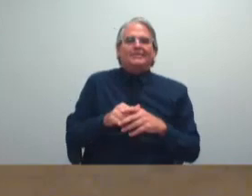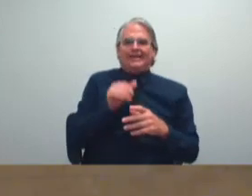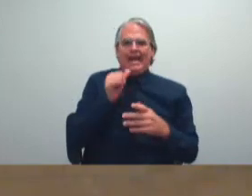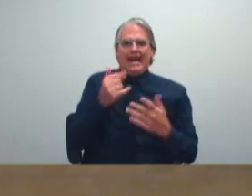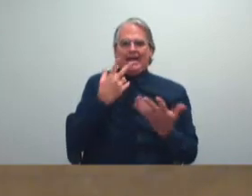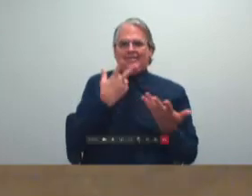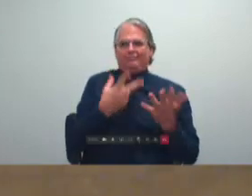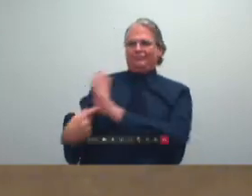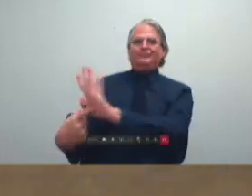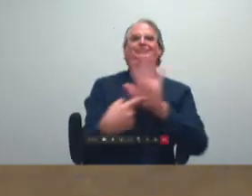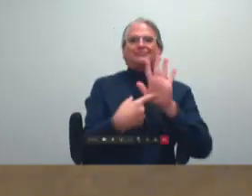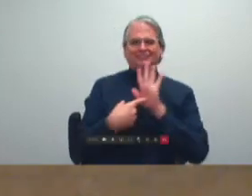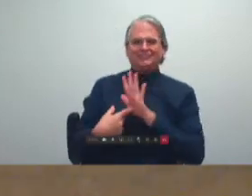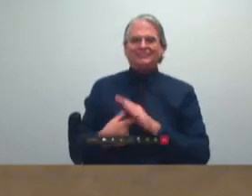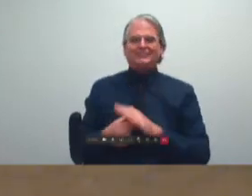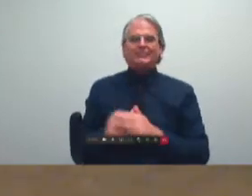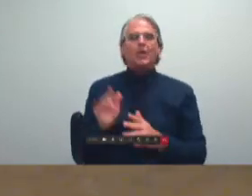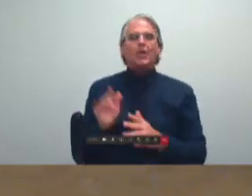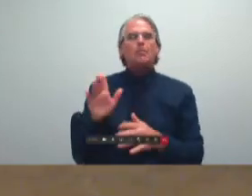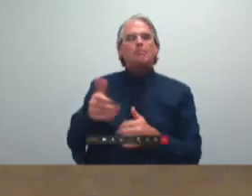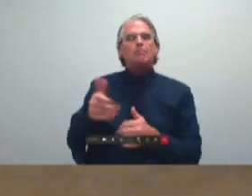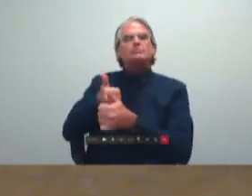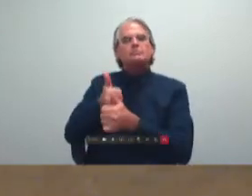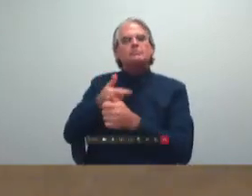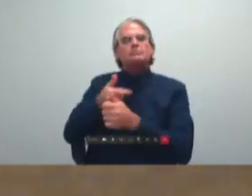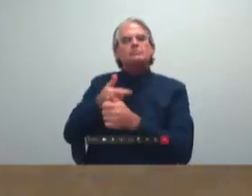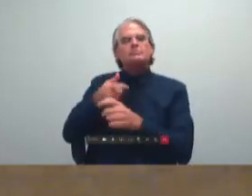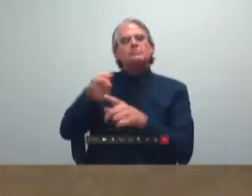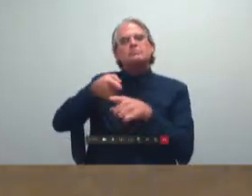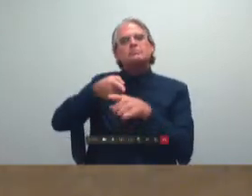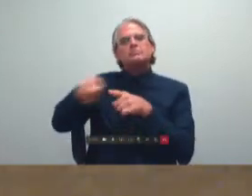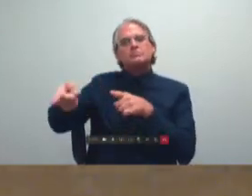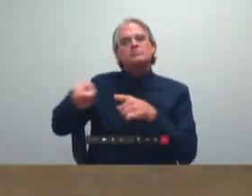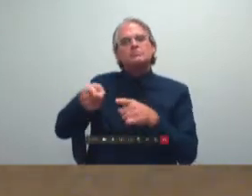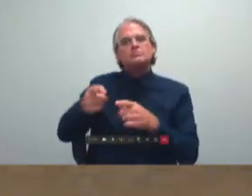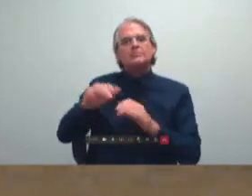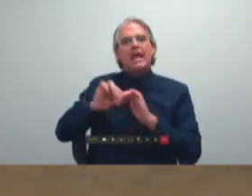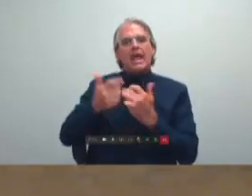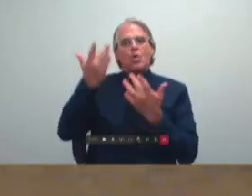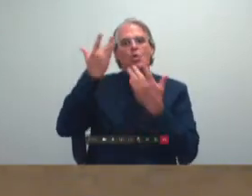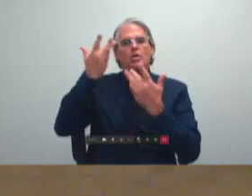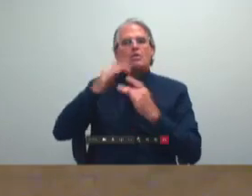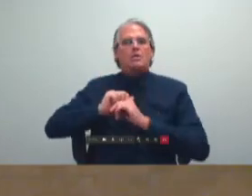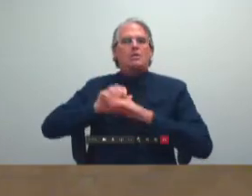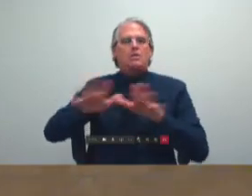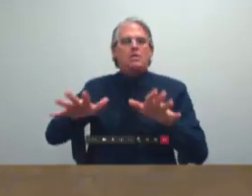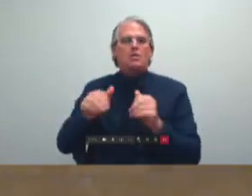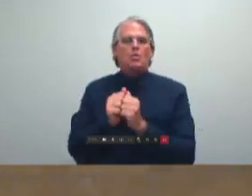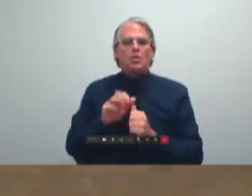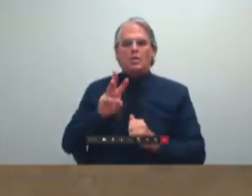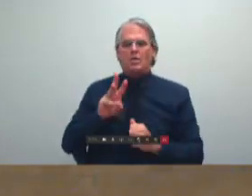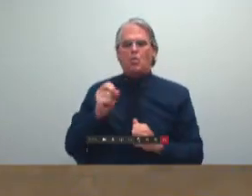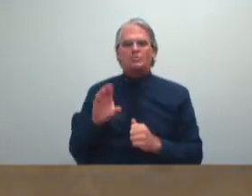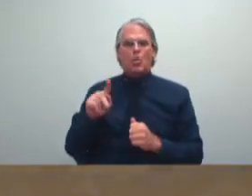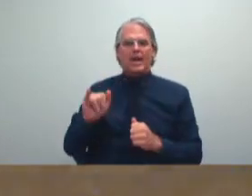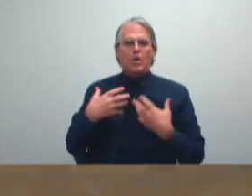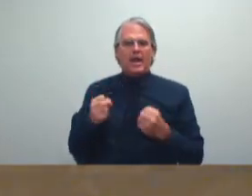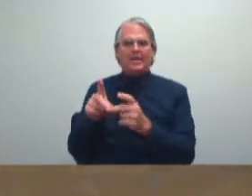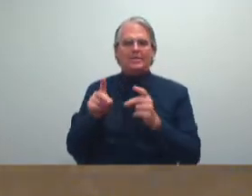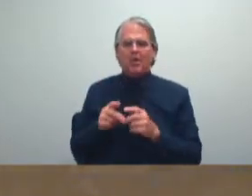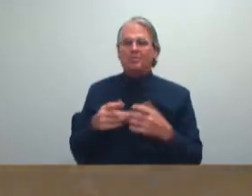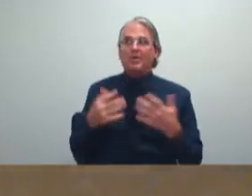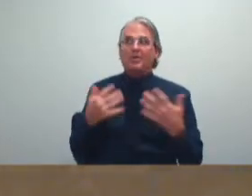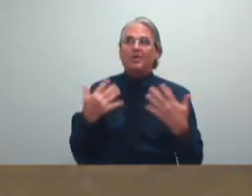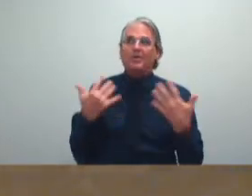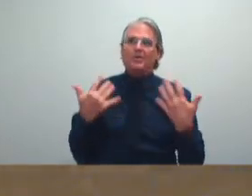an epidemiologist with the Washoe County Health Department. And I just have to say, you blow me away, and I'm so impressed, and thank you so much